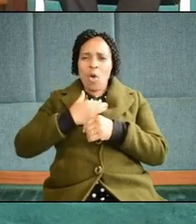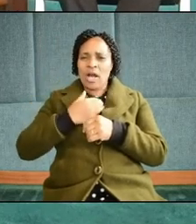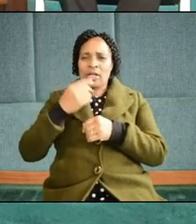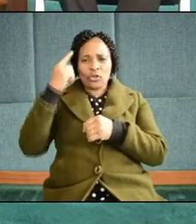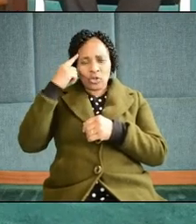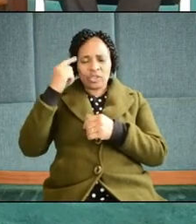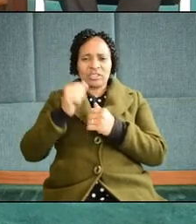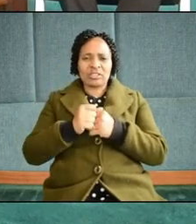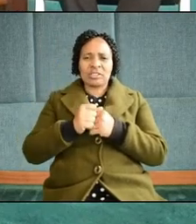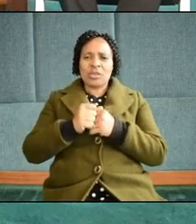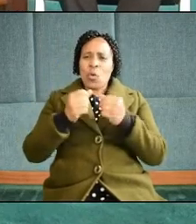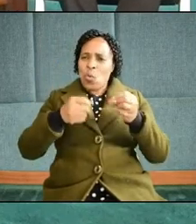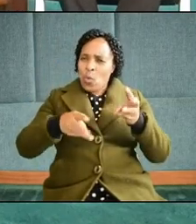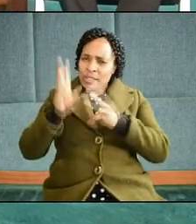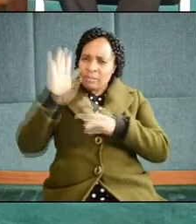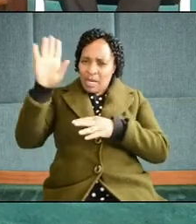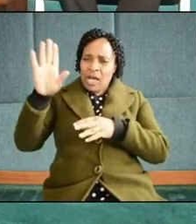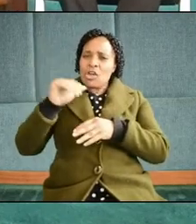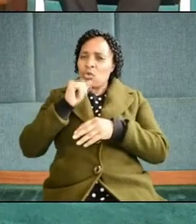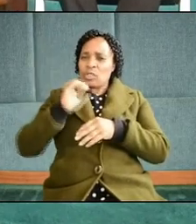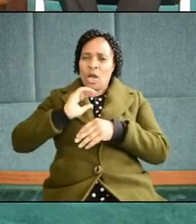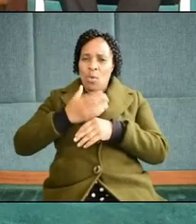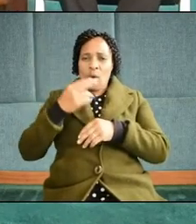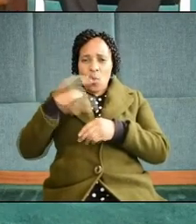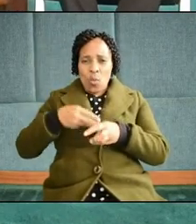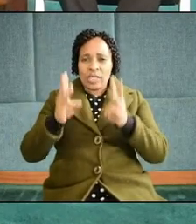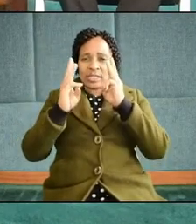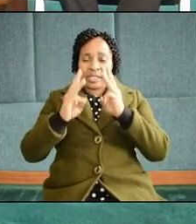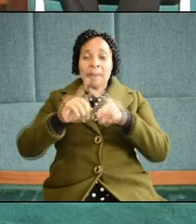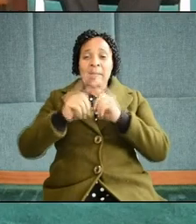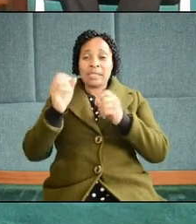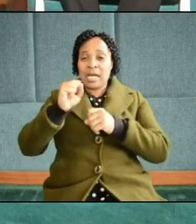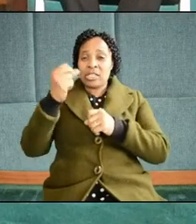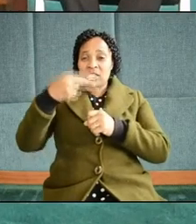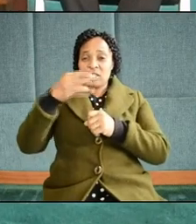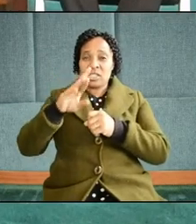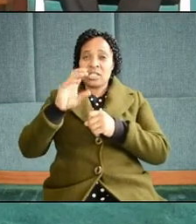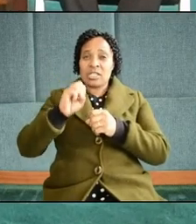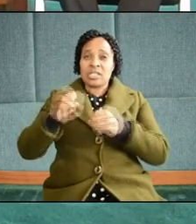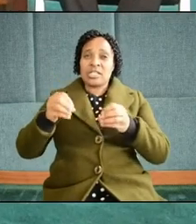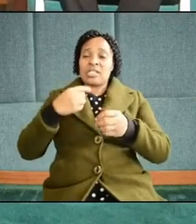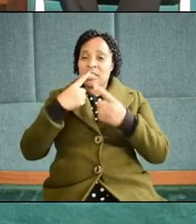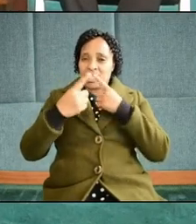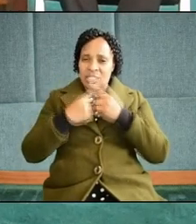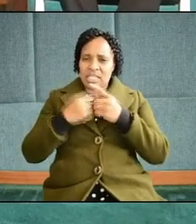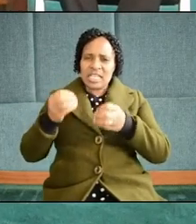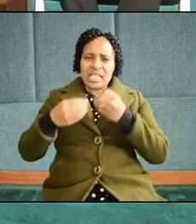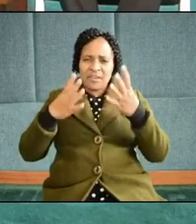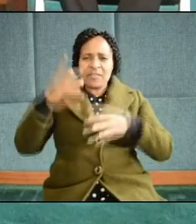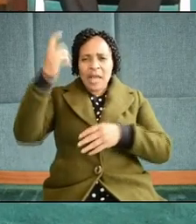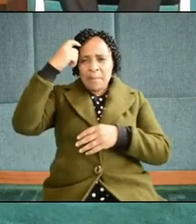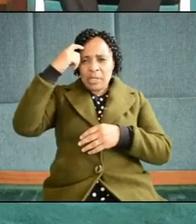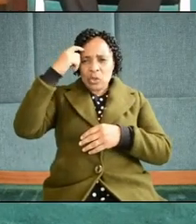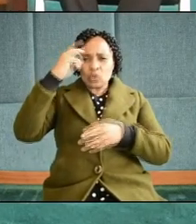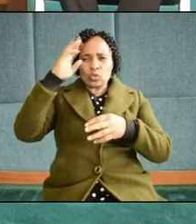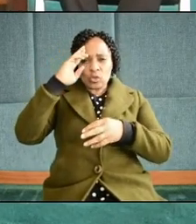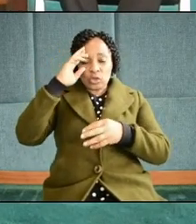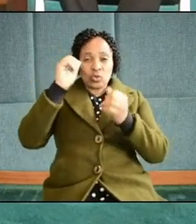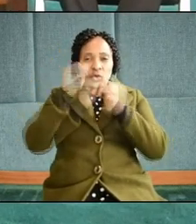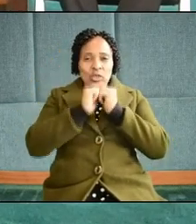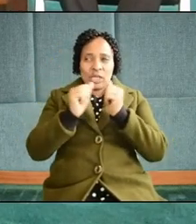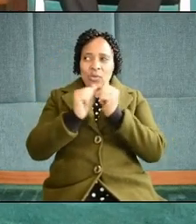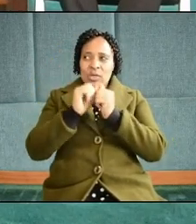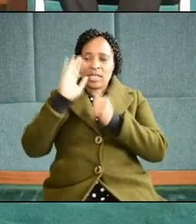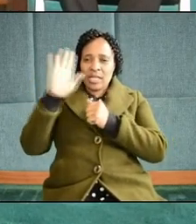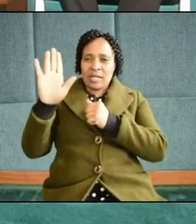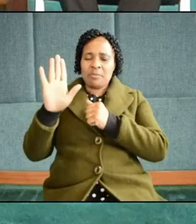that our thoughts are very different from His. But as Ashley has said, He gives us, you know, ability to reason with Him. What is